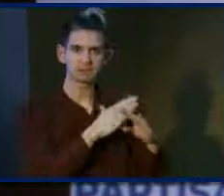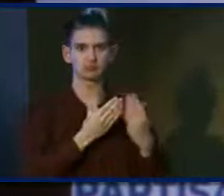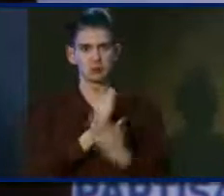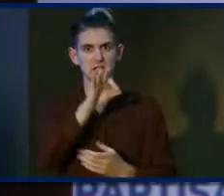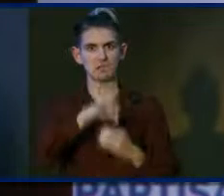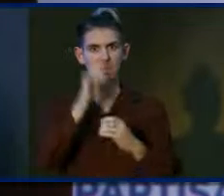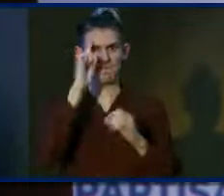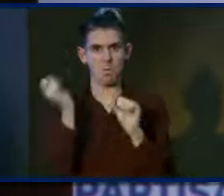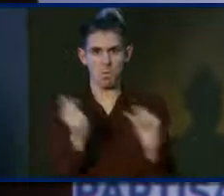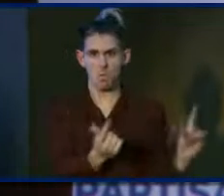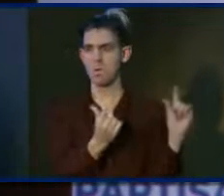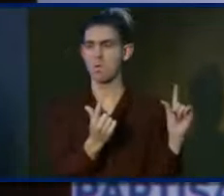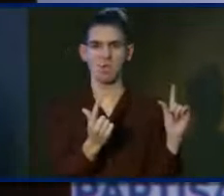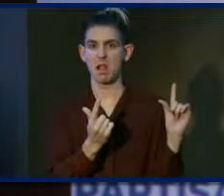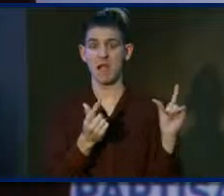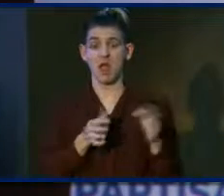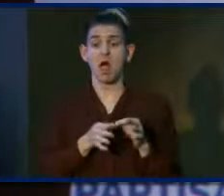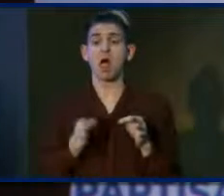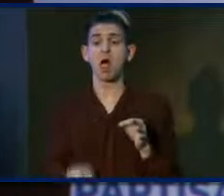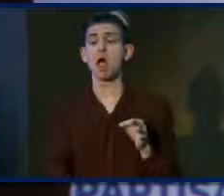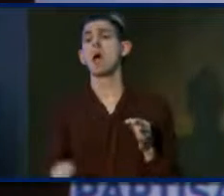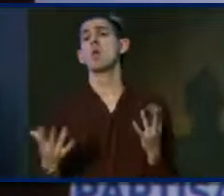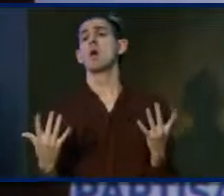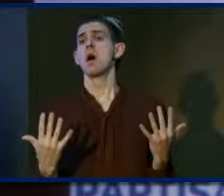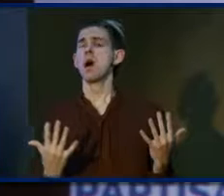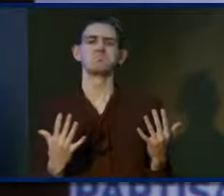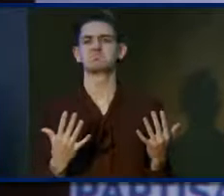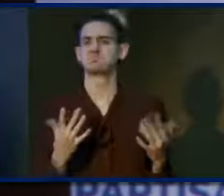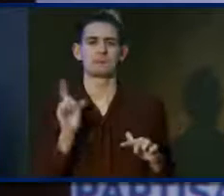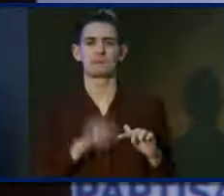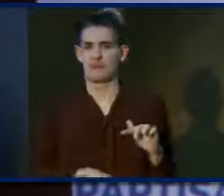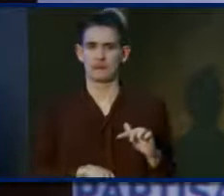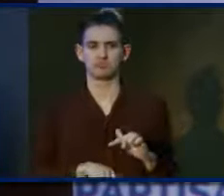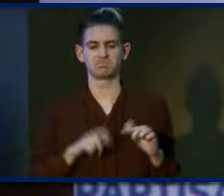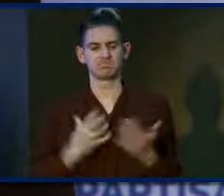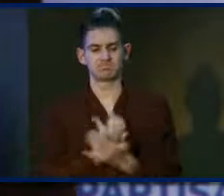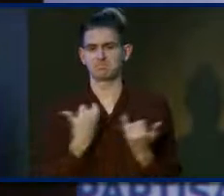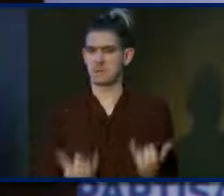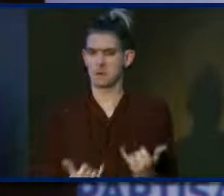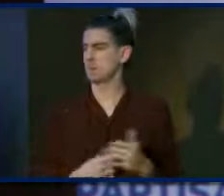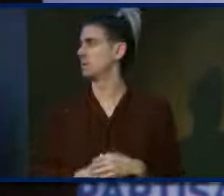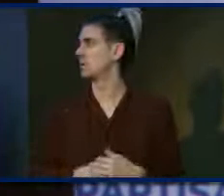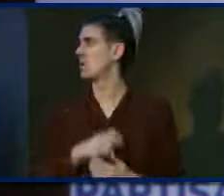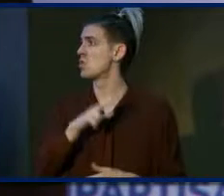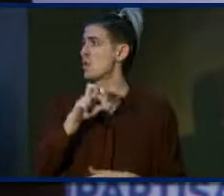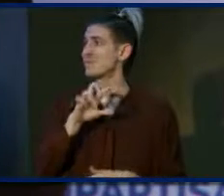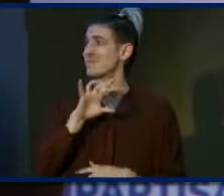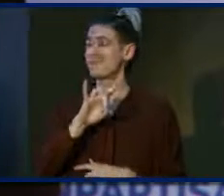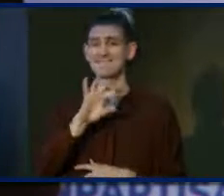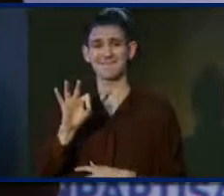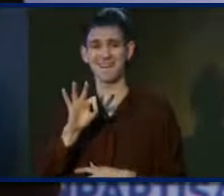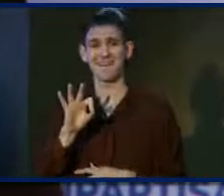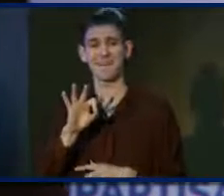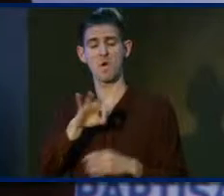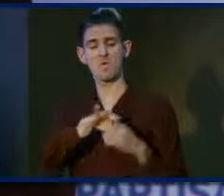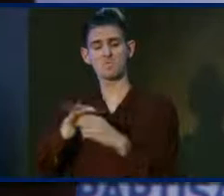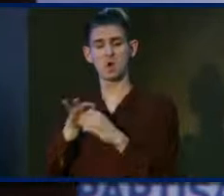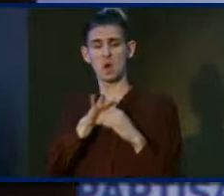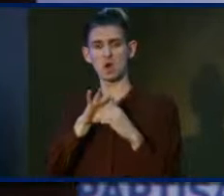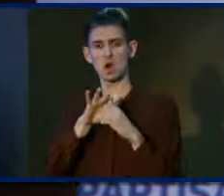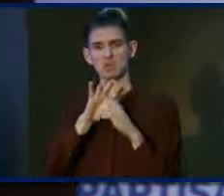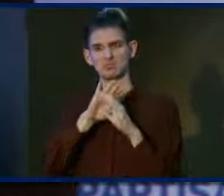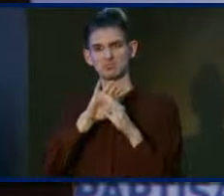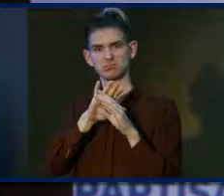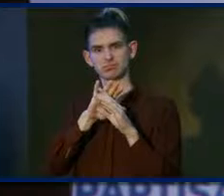delay. This year alone, 389 voter suppression bills were introduced in state legislatures across